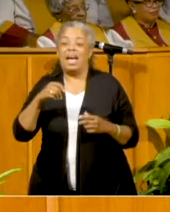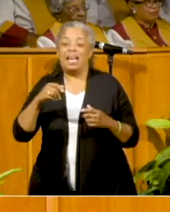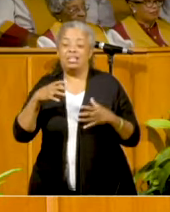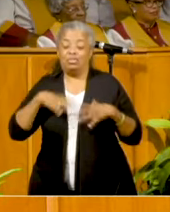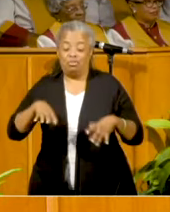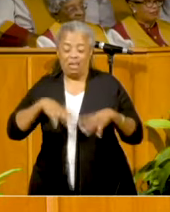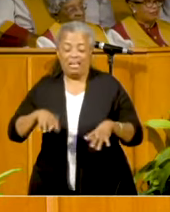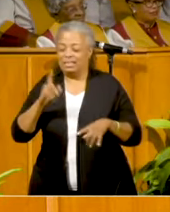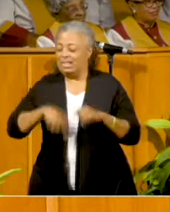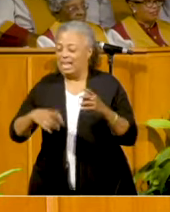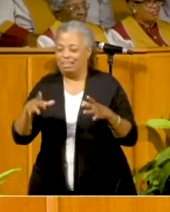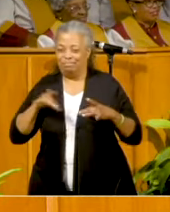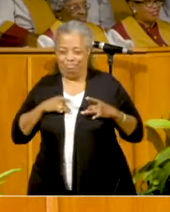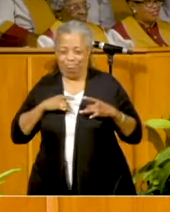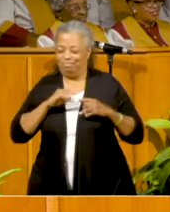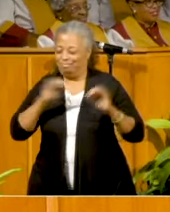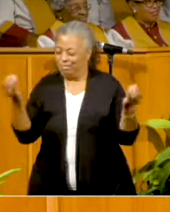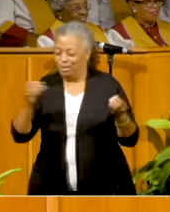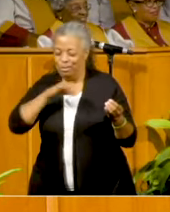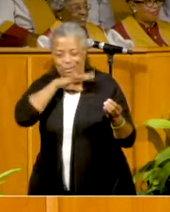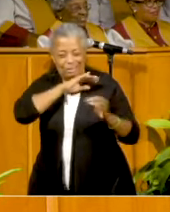know.